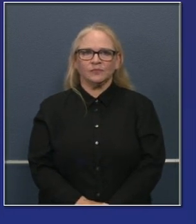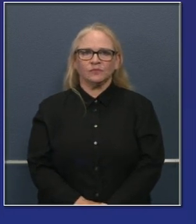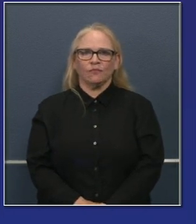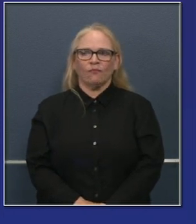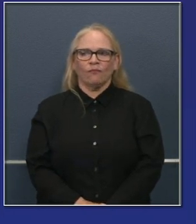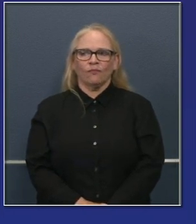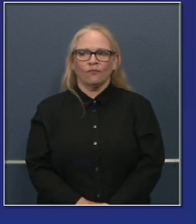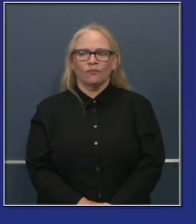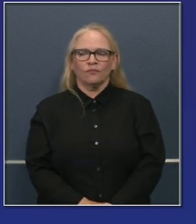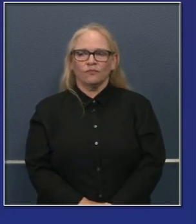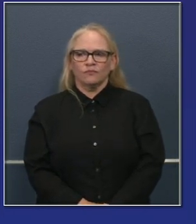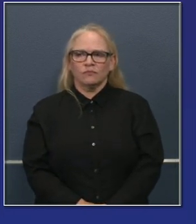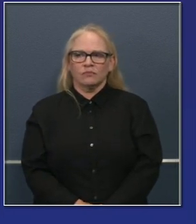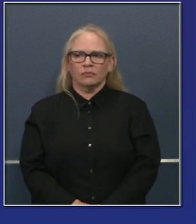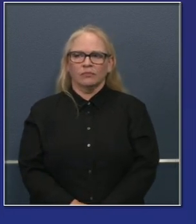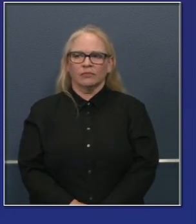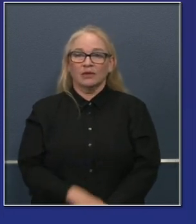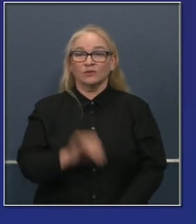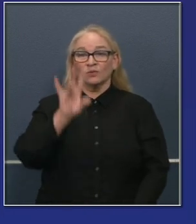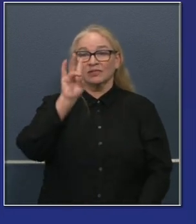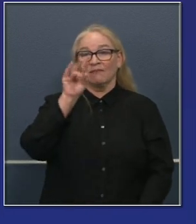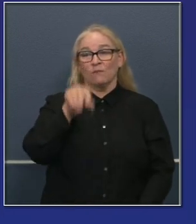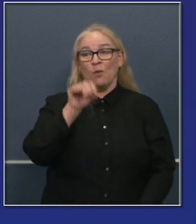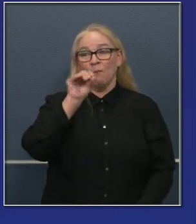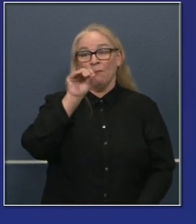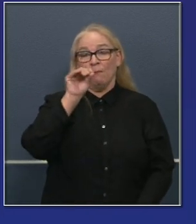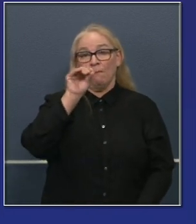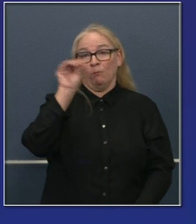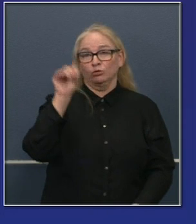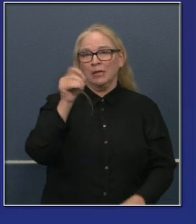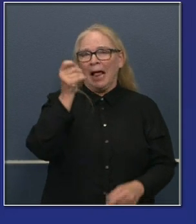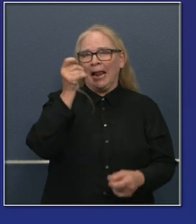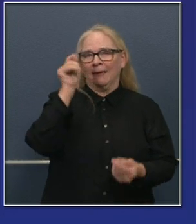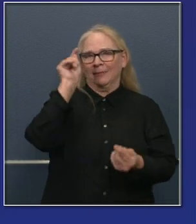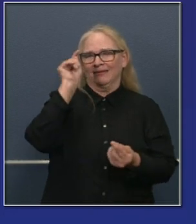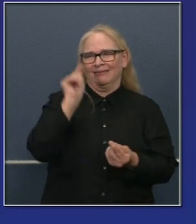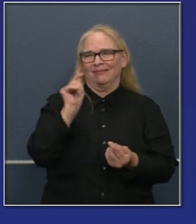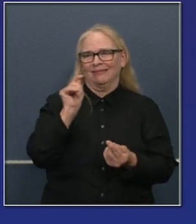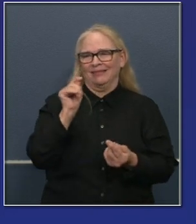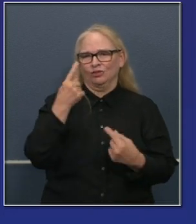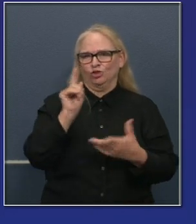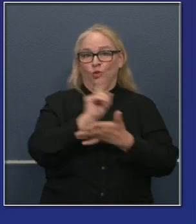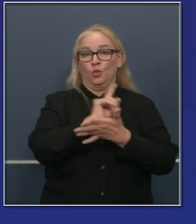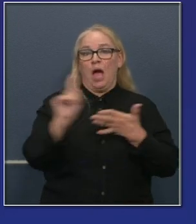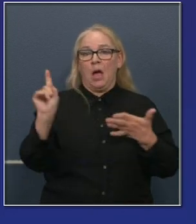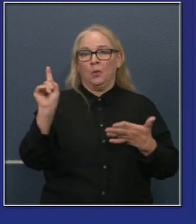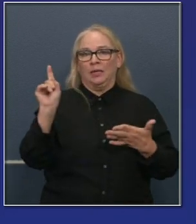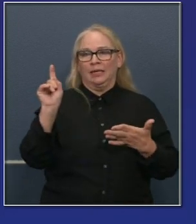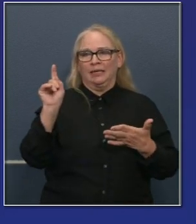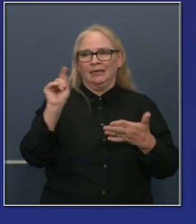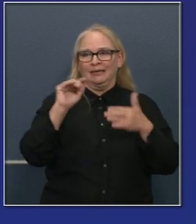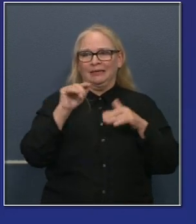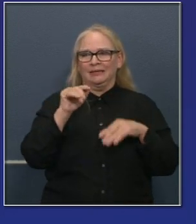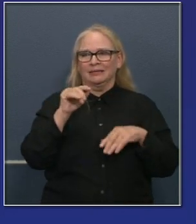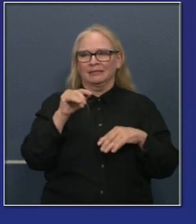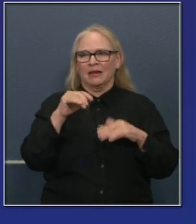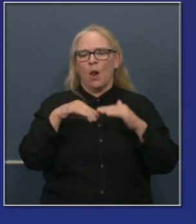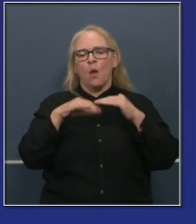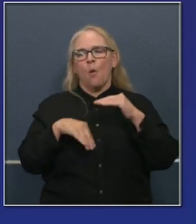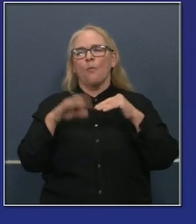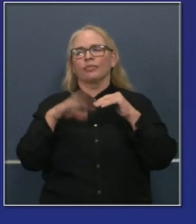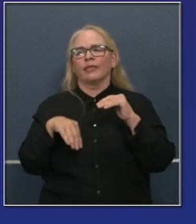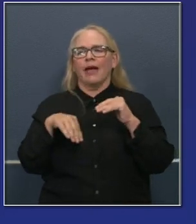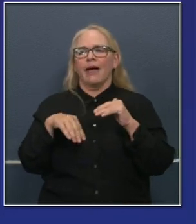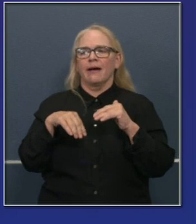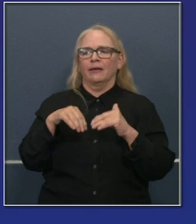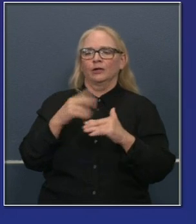modestly, 7.4%. The 7-day positivity rate actually is lower than the 14-day positivity